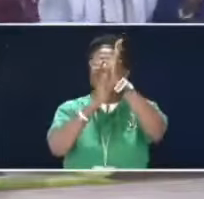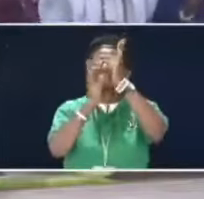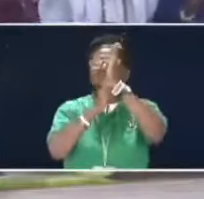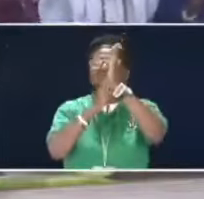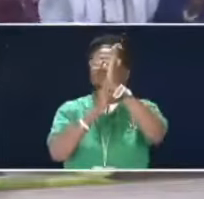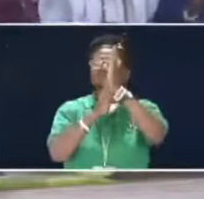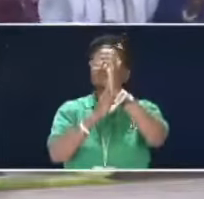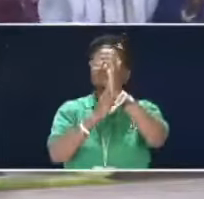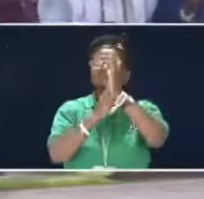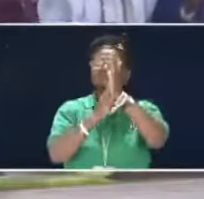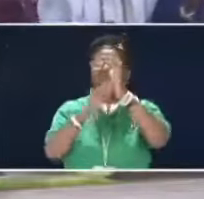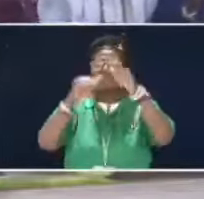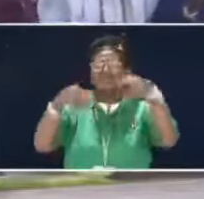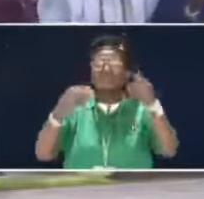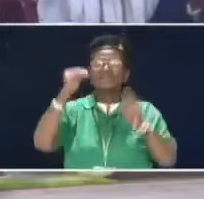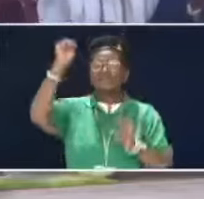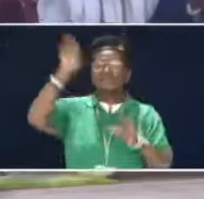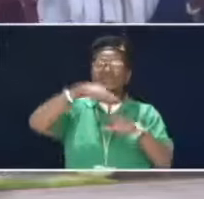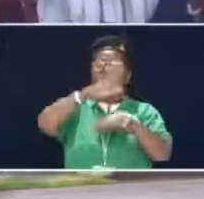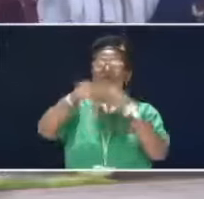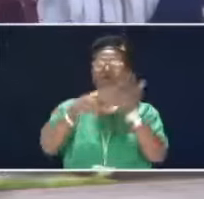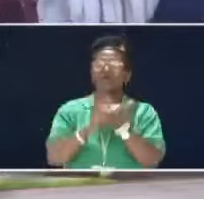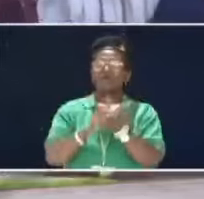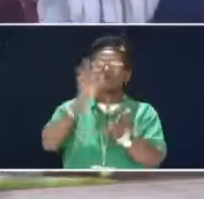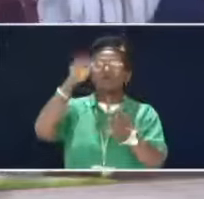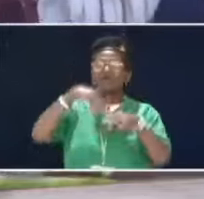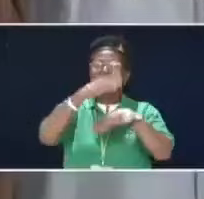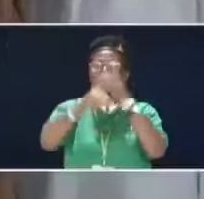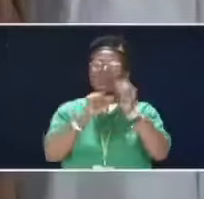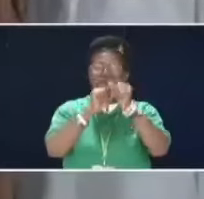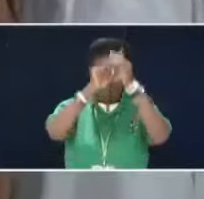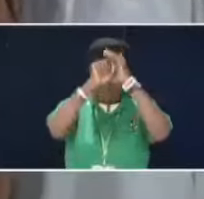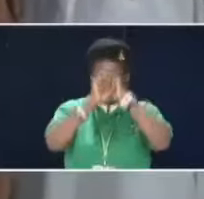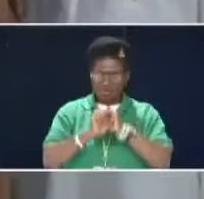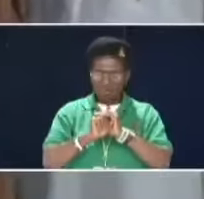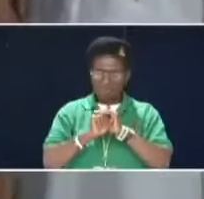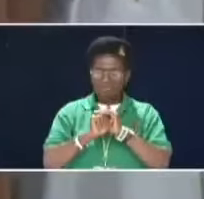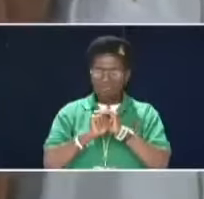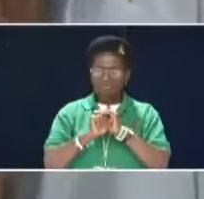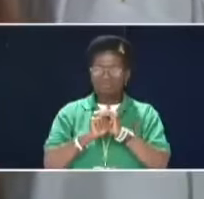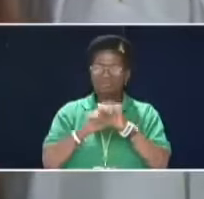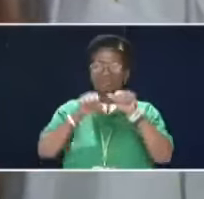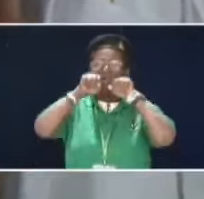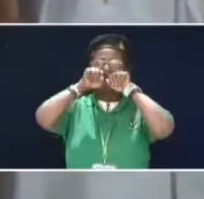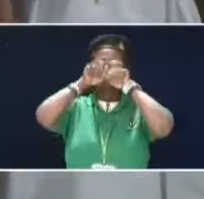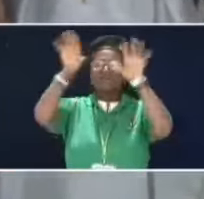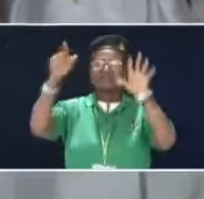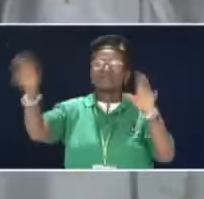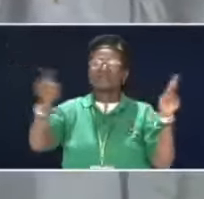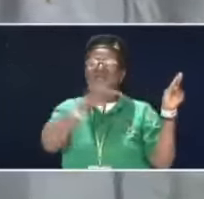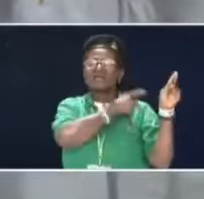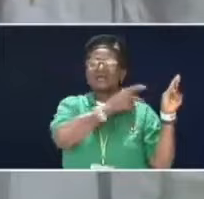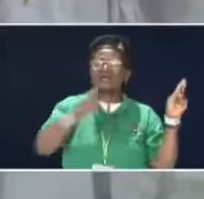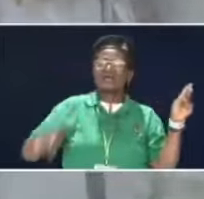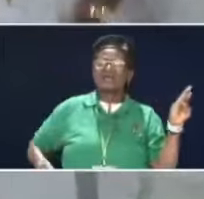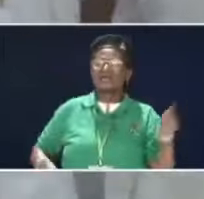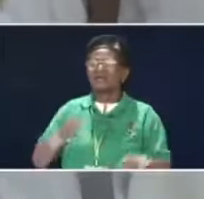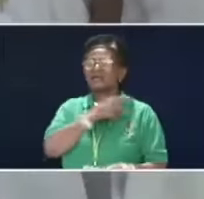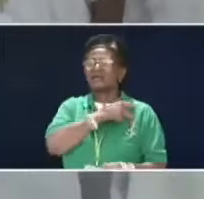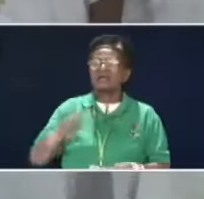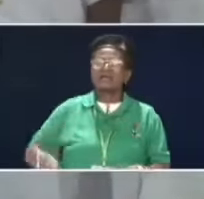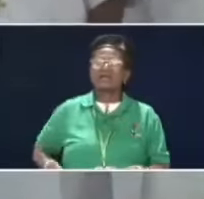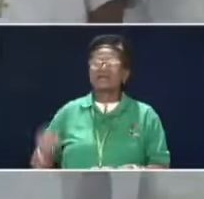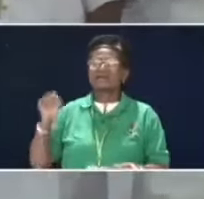Give Him all glory, all honor, all adoration. Bless the King of Kings. Bless the Lord